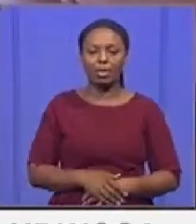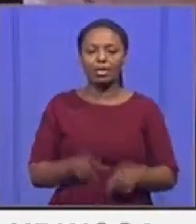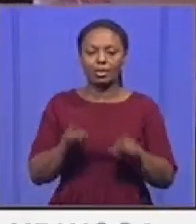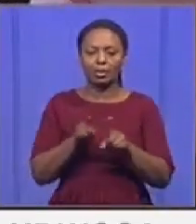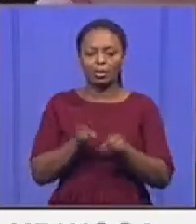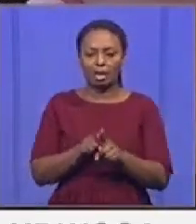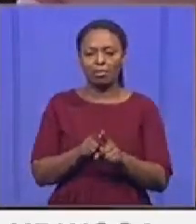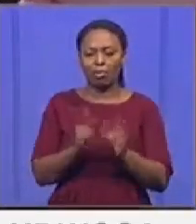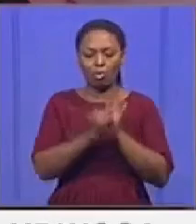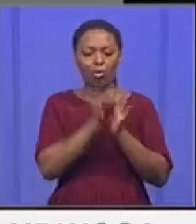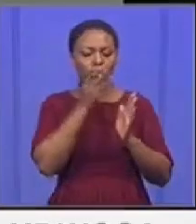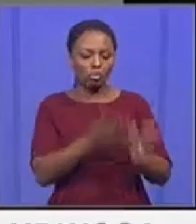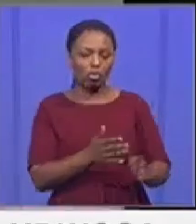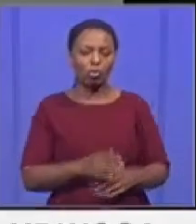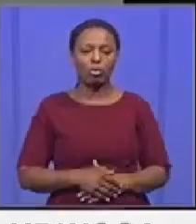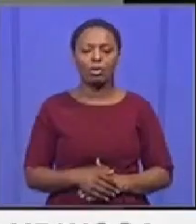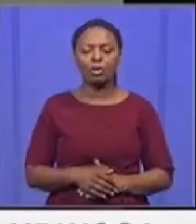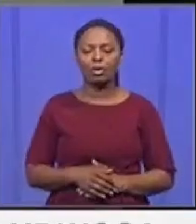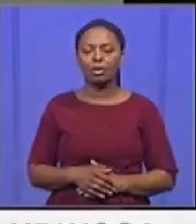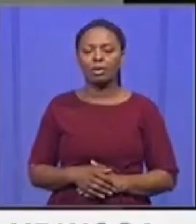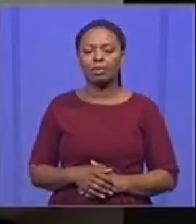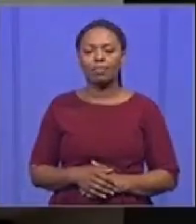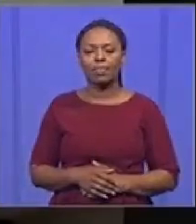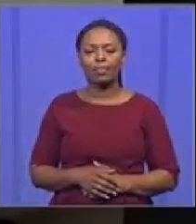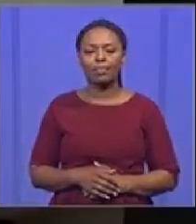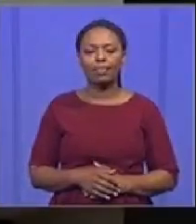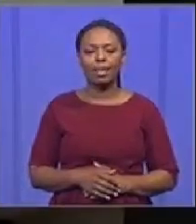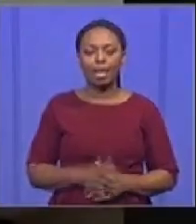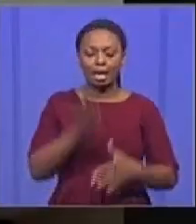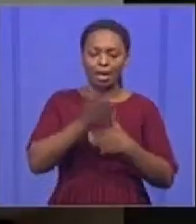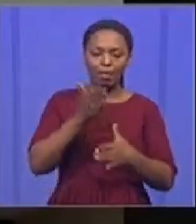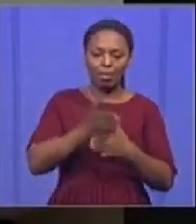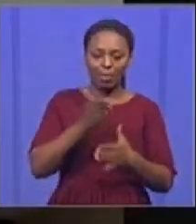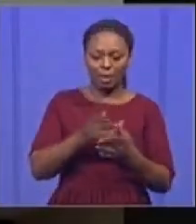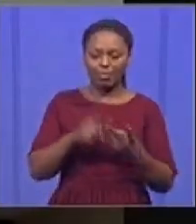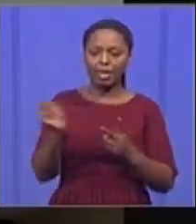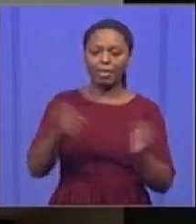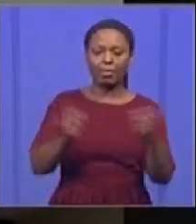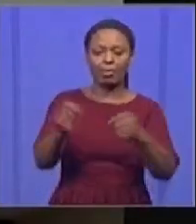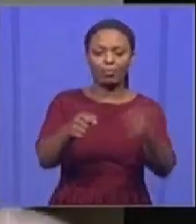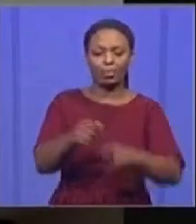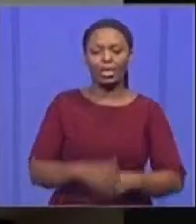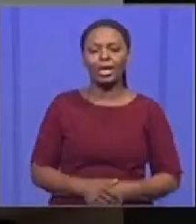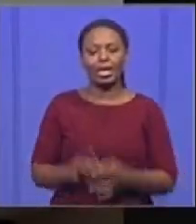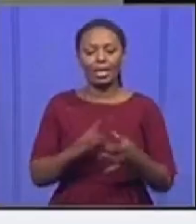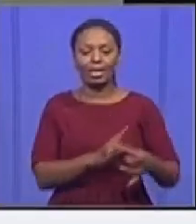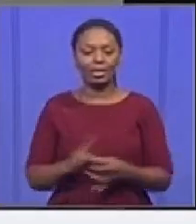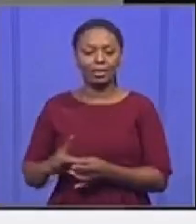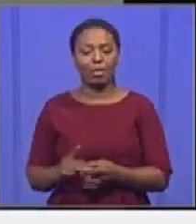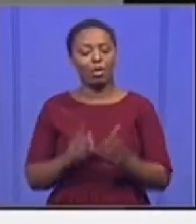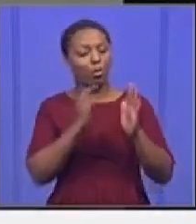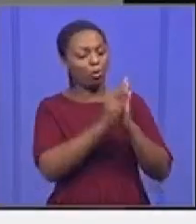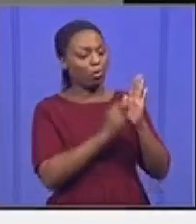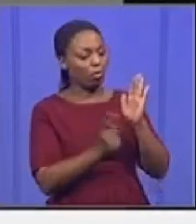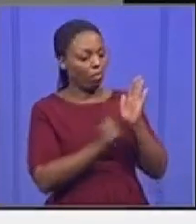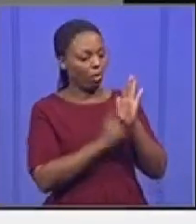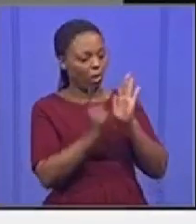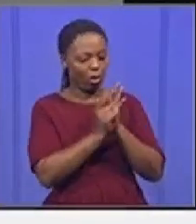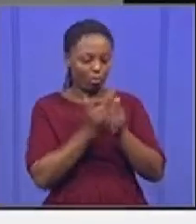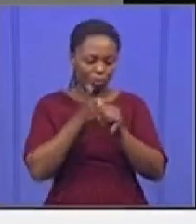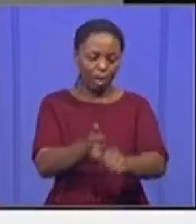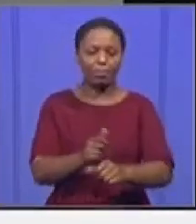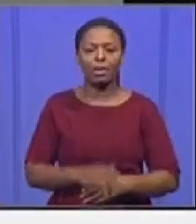o ba laela. When it comes to employer-employee relationships, the important thing is to abide by the law at all times. And so from